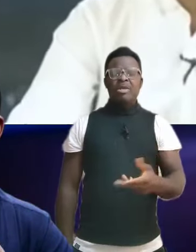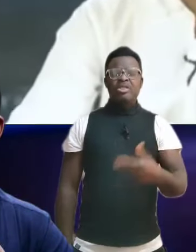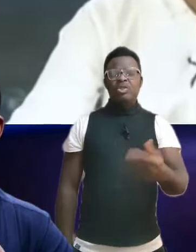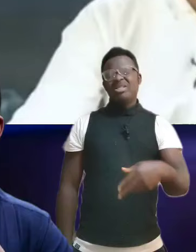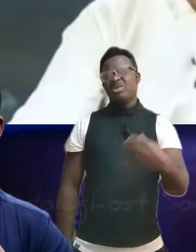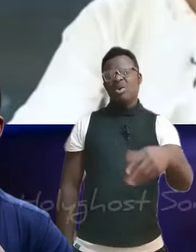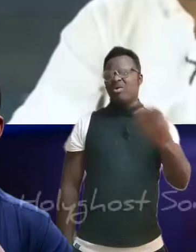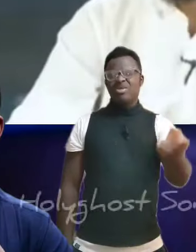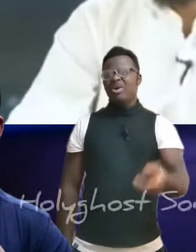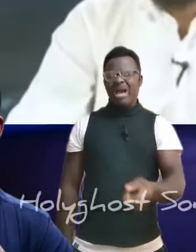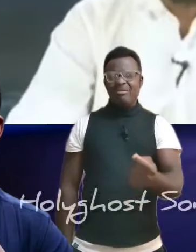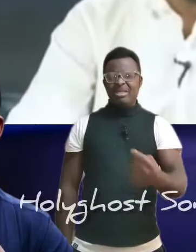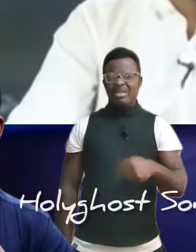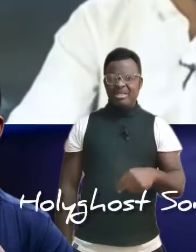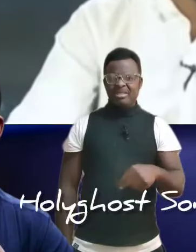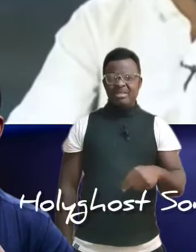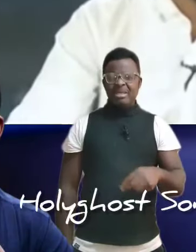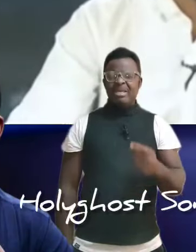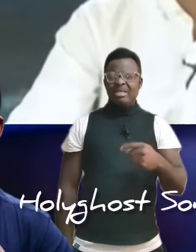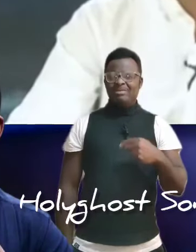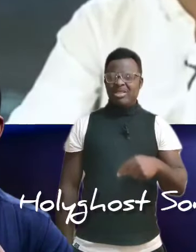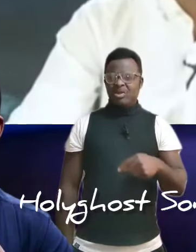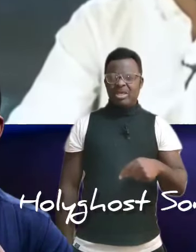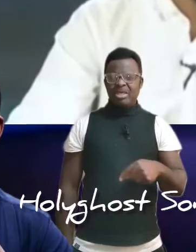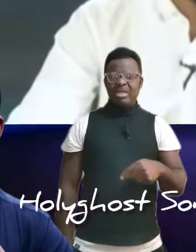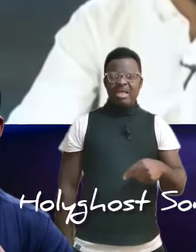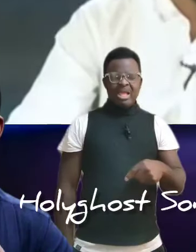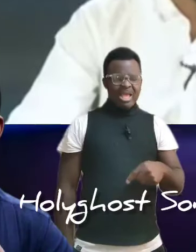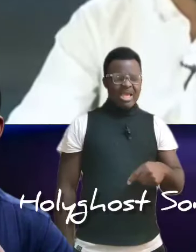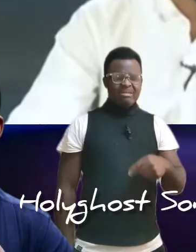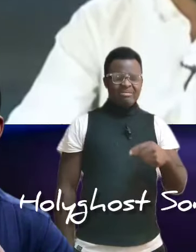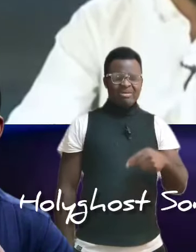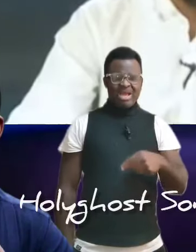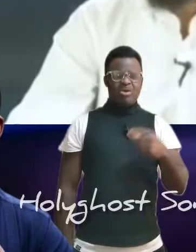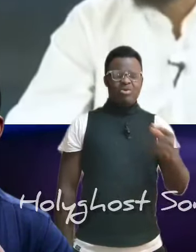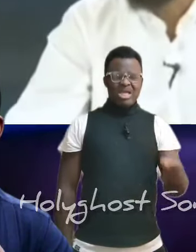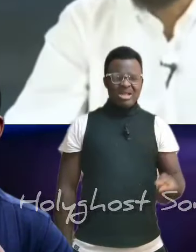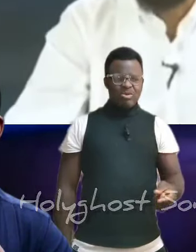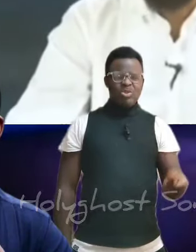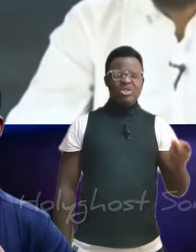after all, pro-government protesters were out on 1st of August.